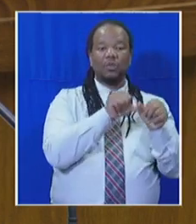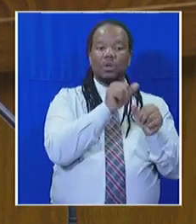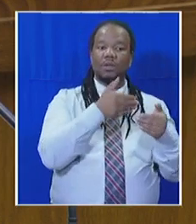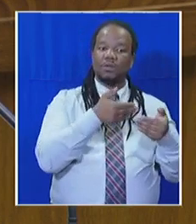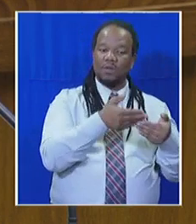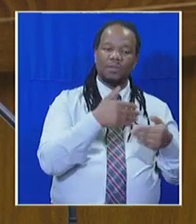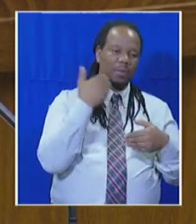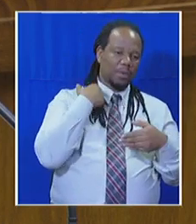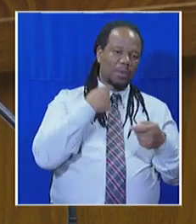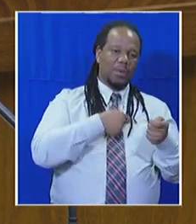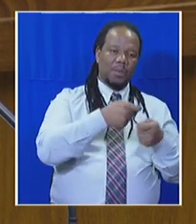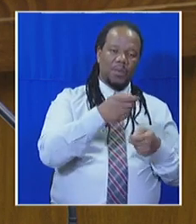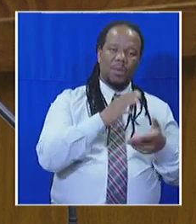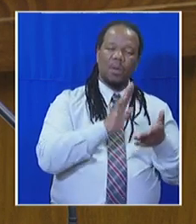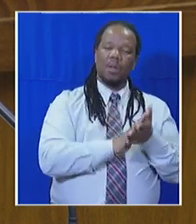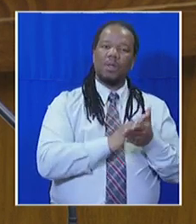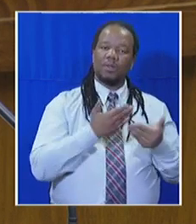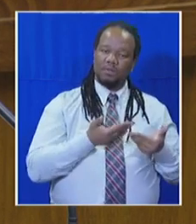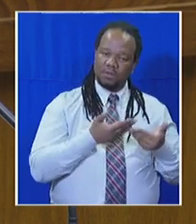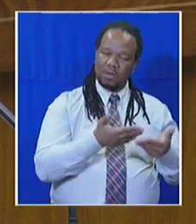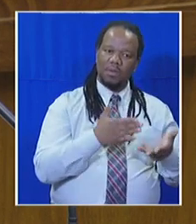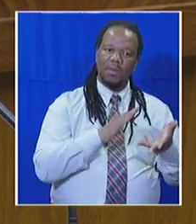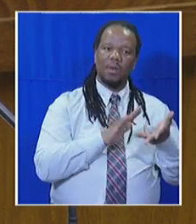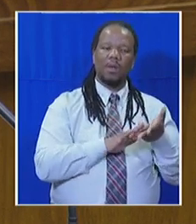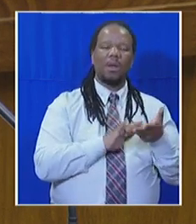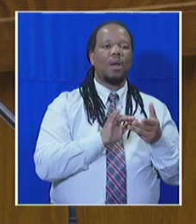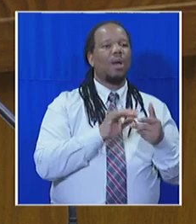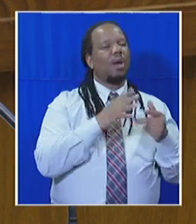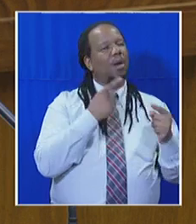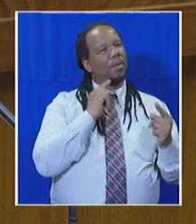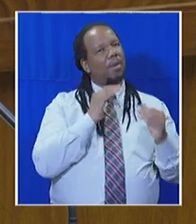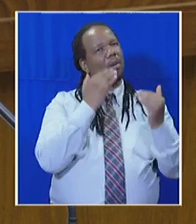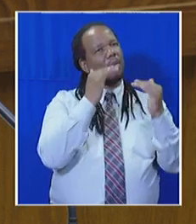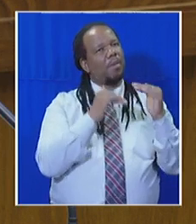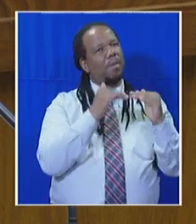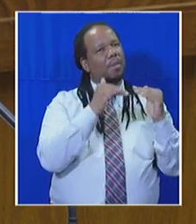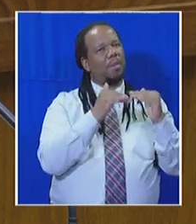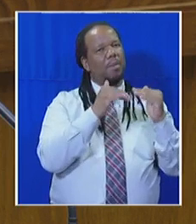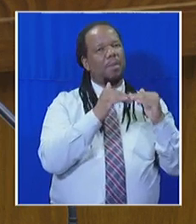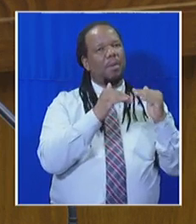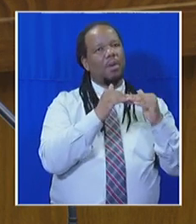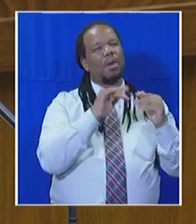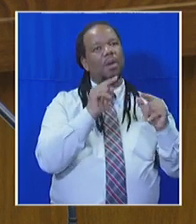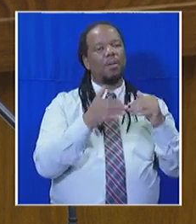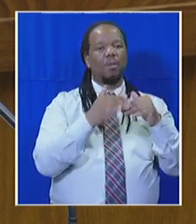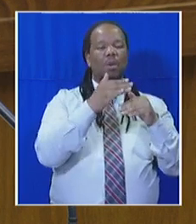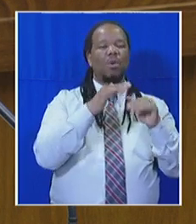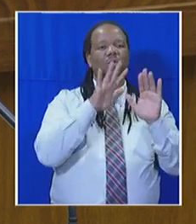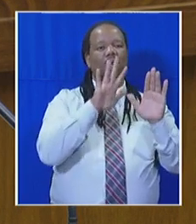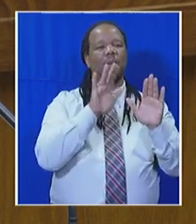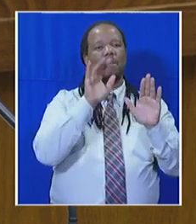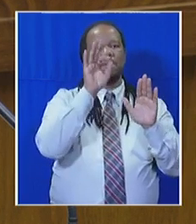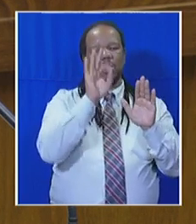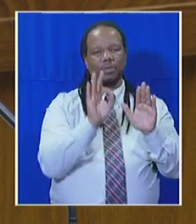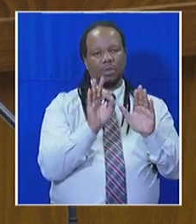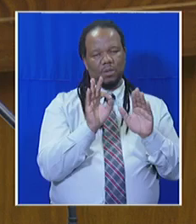the allocation to service the public debt is projected to grow at more than 10%. This will not